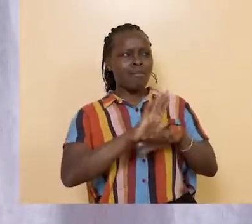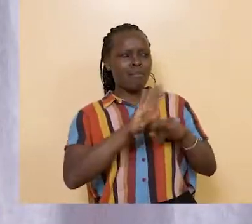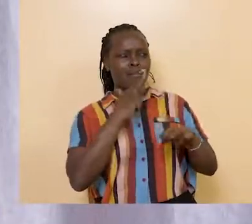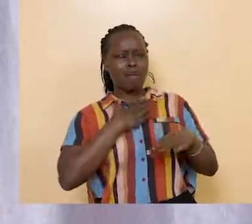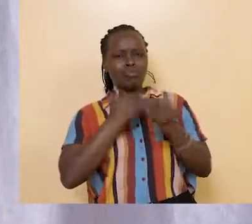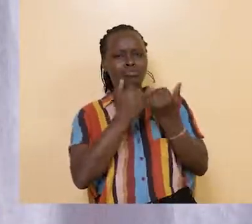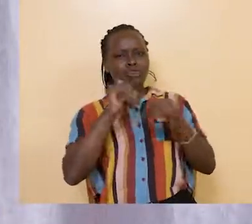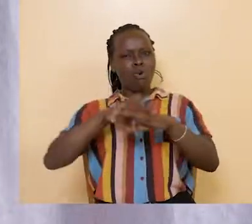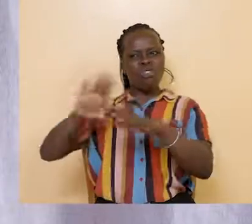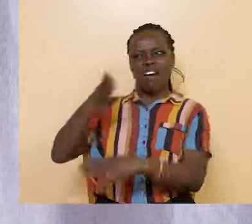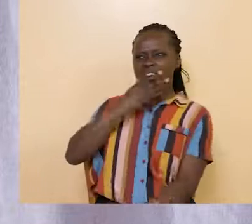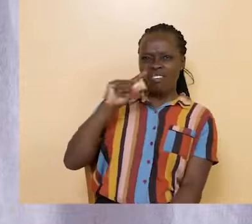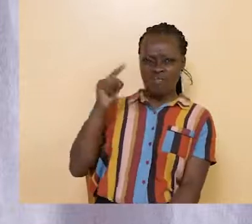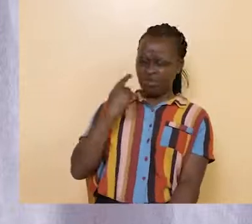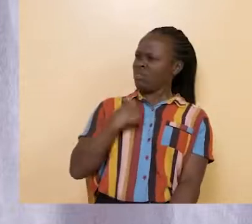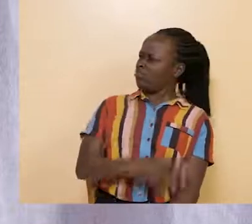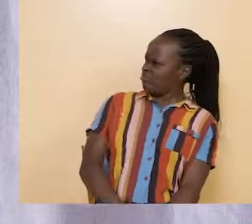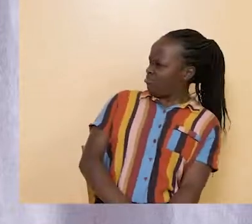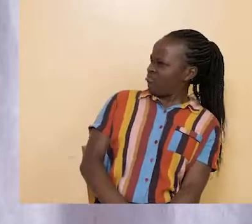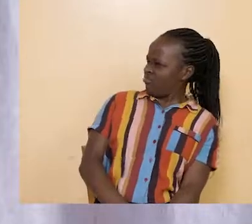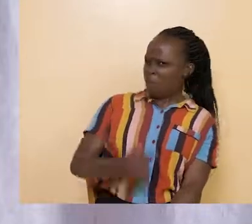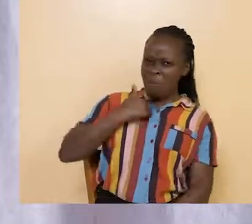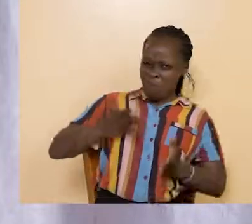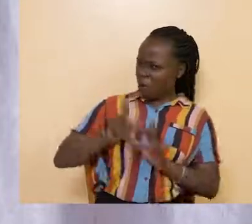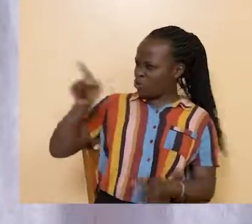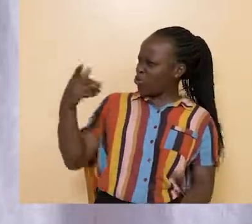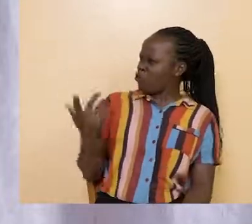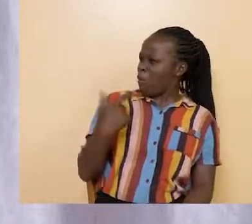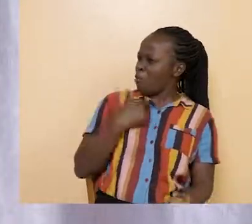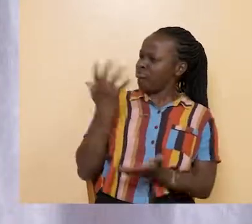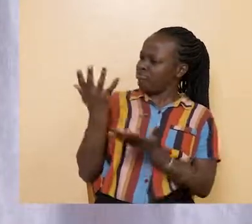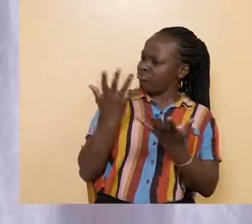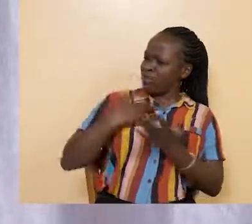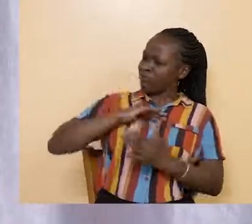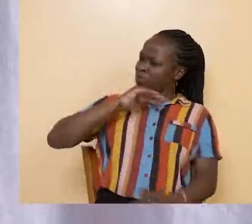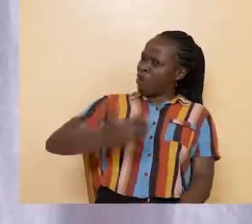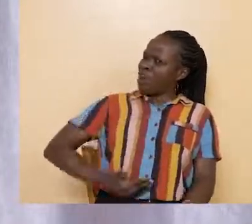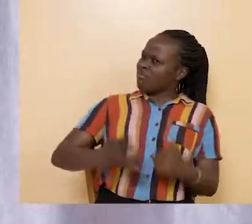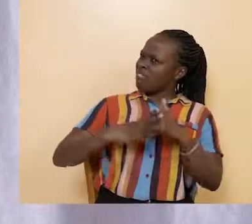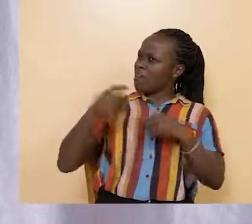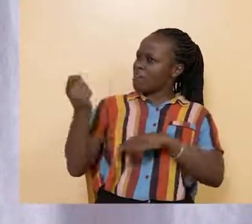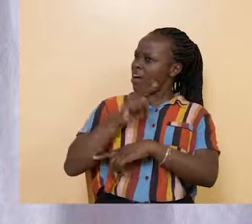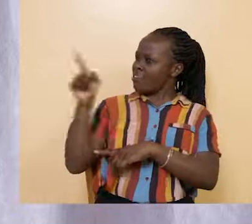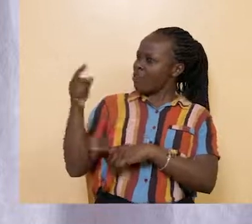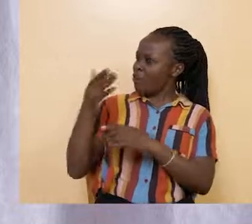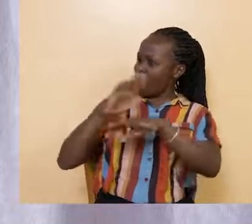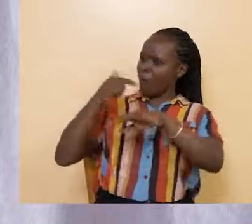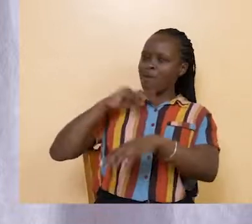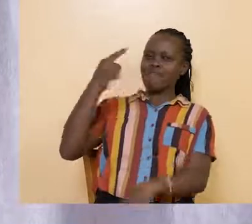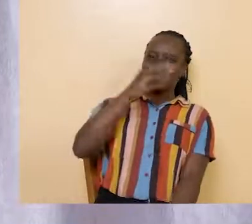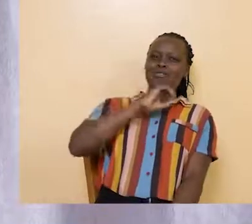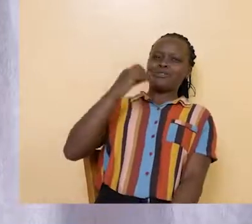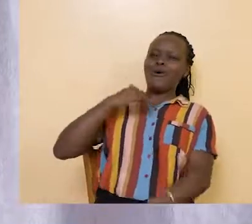first. And while it's a good memory, it's also like, guys, I carried you for 9 months and the first words out of your mouth were